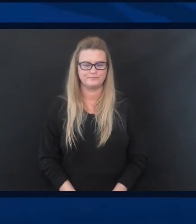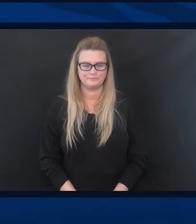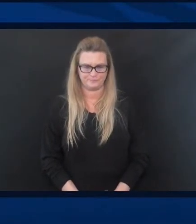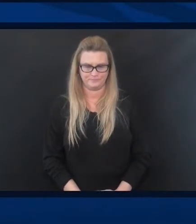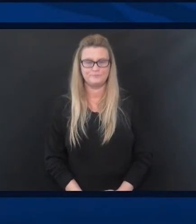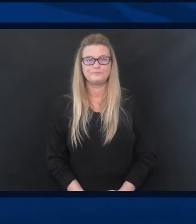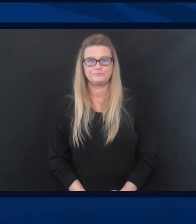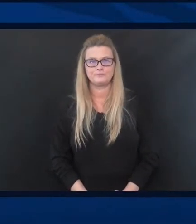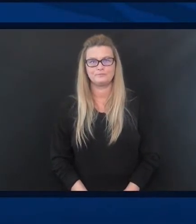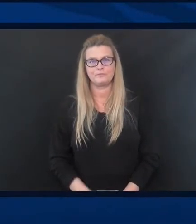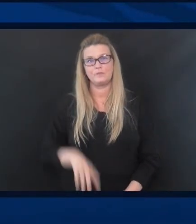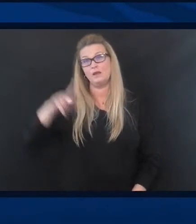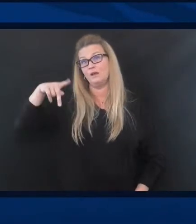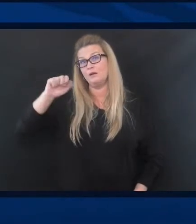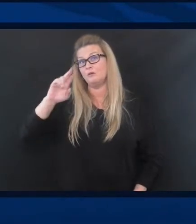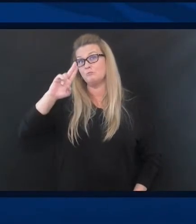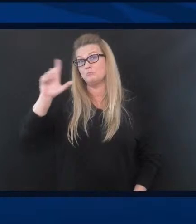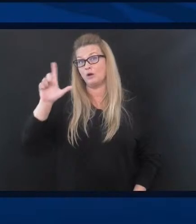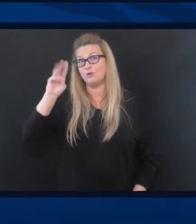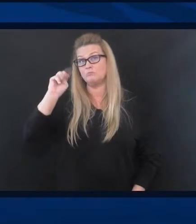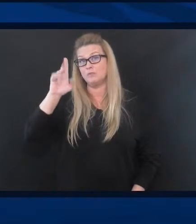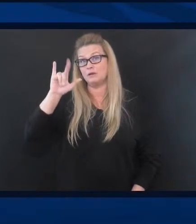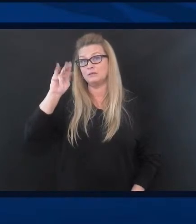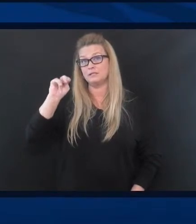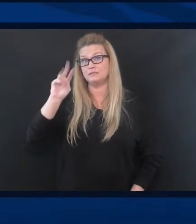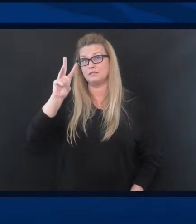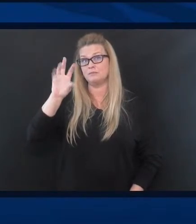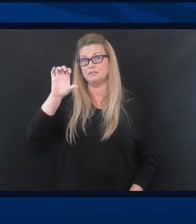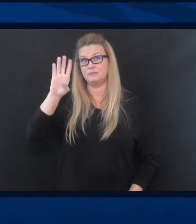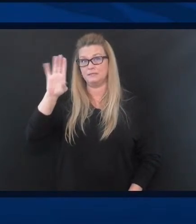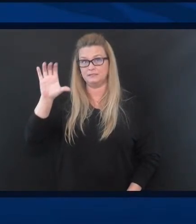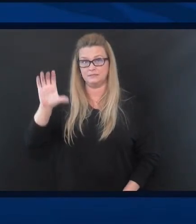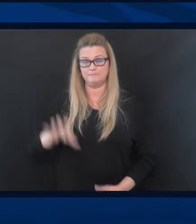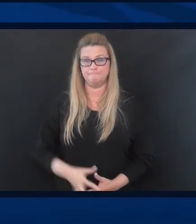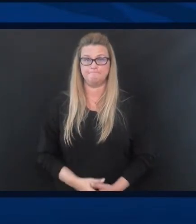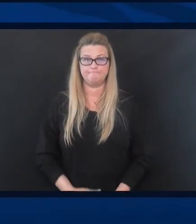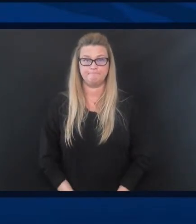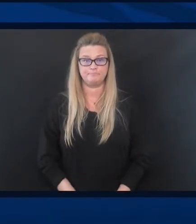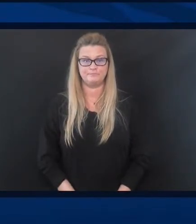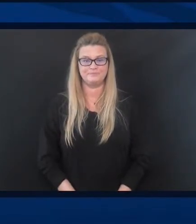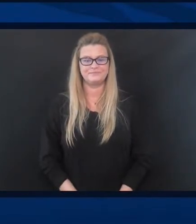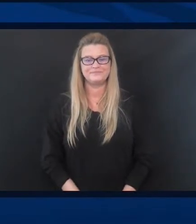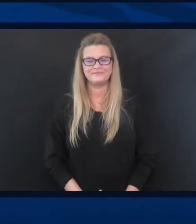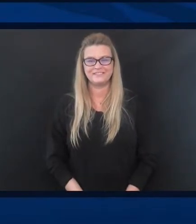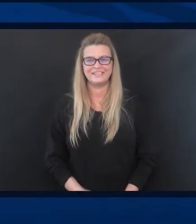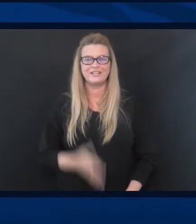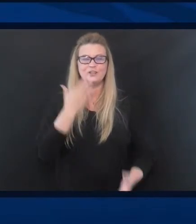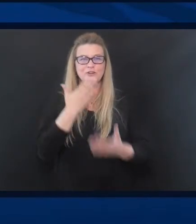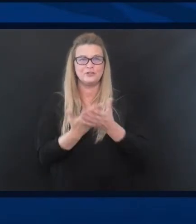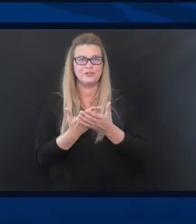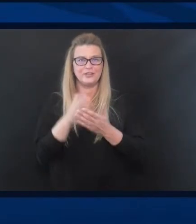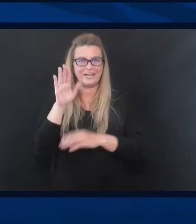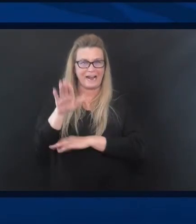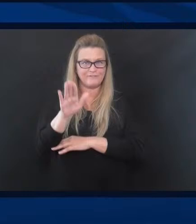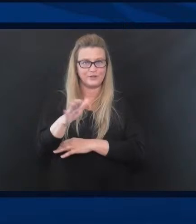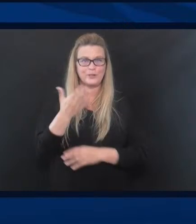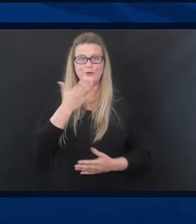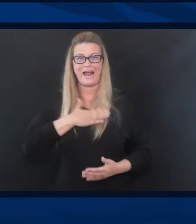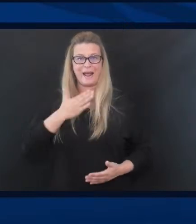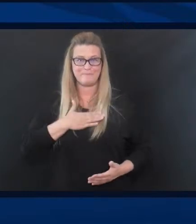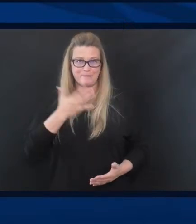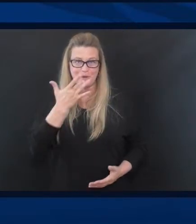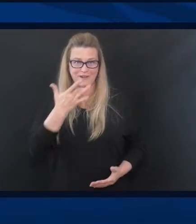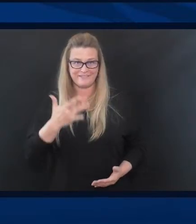All right, thanks, June. Next to Paul Mullen with WCBC. Good afternoon, Governor, and happy birthday to you. I hope